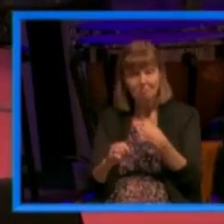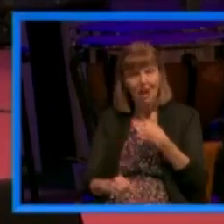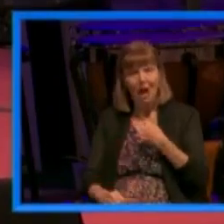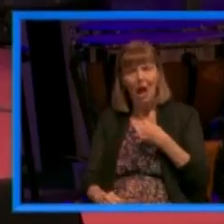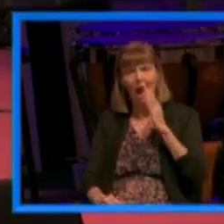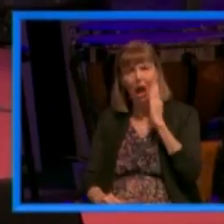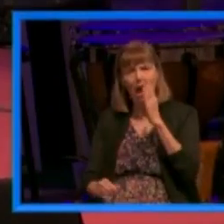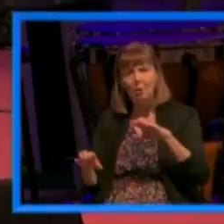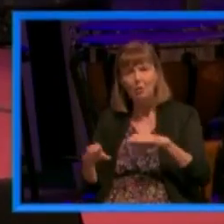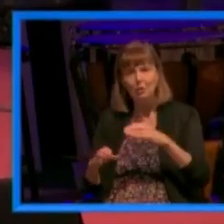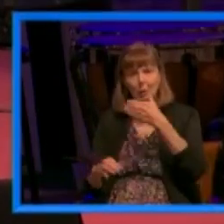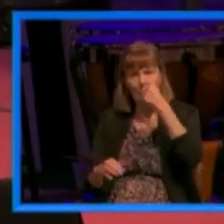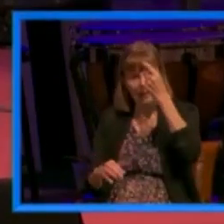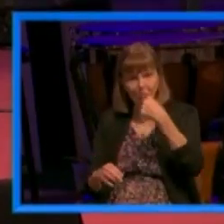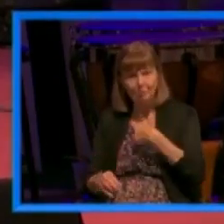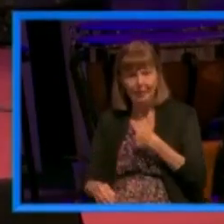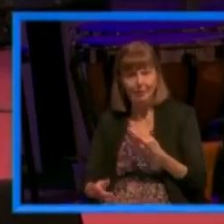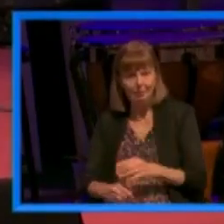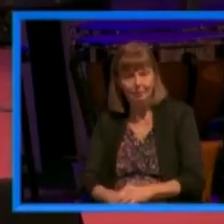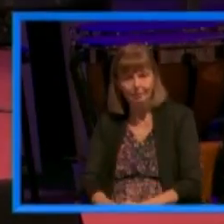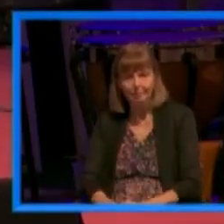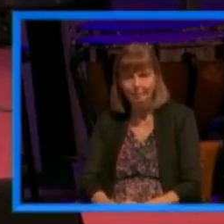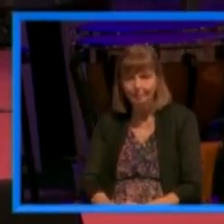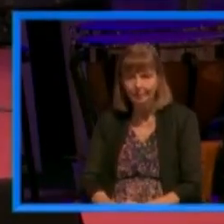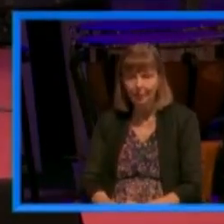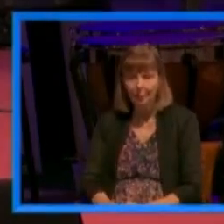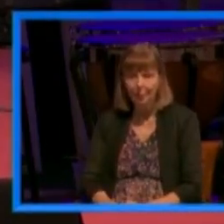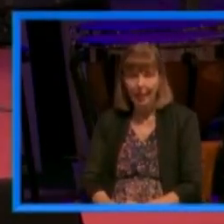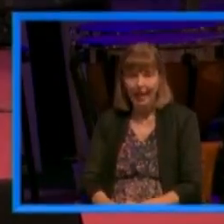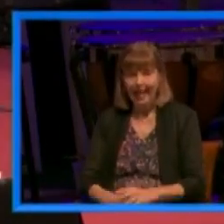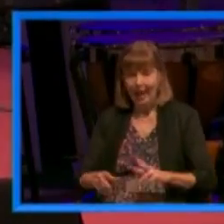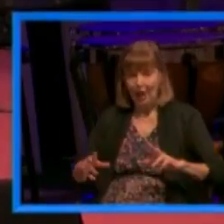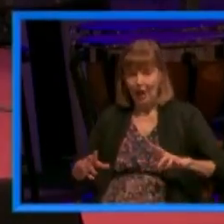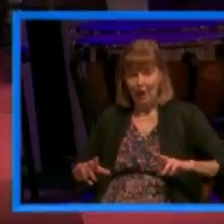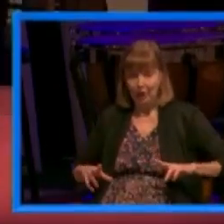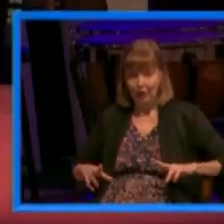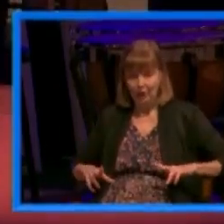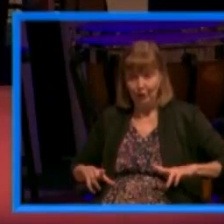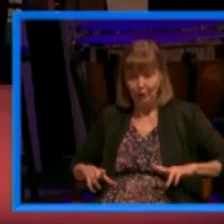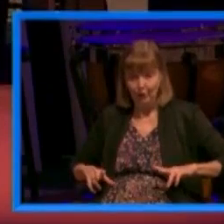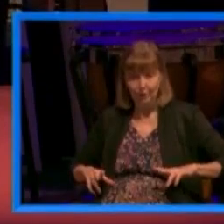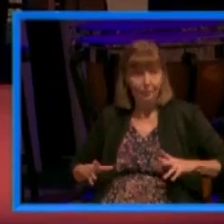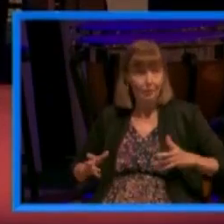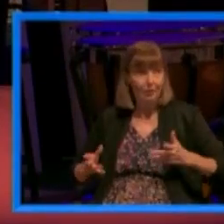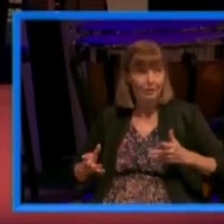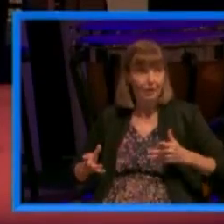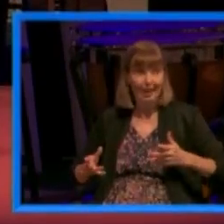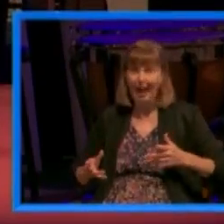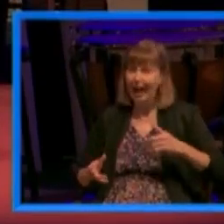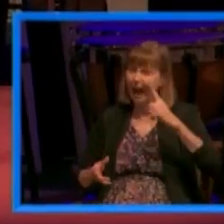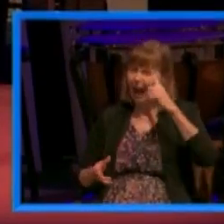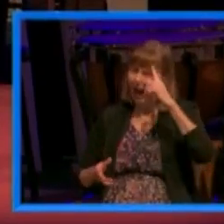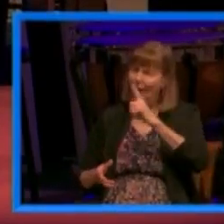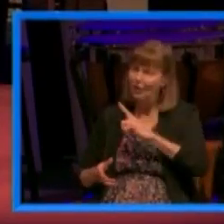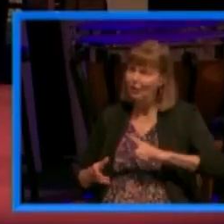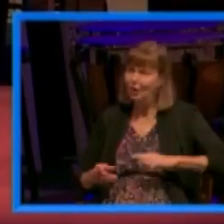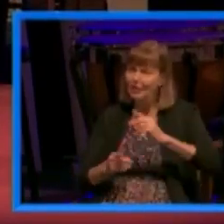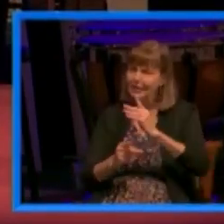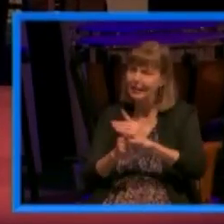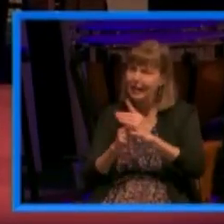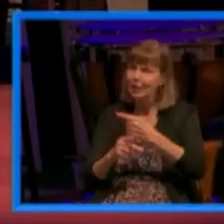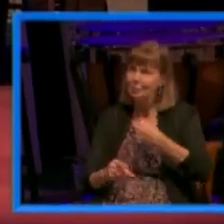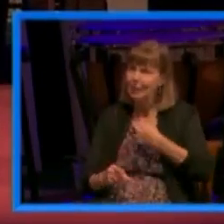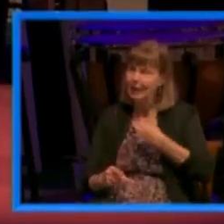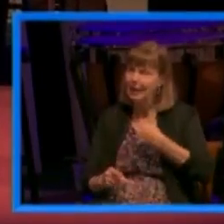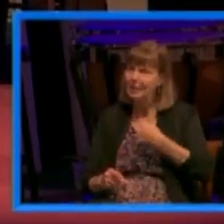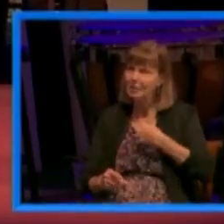trusting in the Lord. Name the sin of greed. Greed is, the Lord, I don't think you'll take care of me, so I'm going to cut corners and pile up. I don't